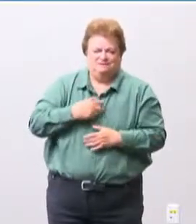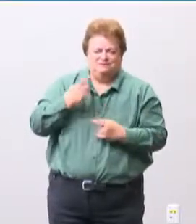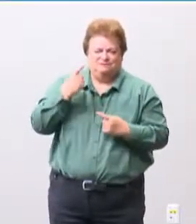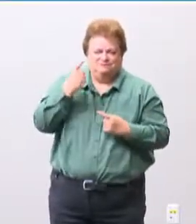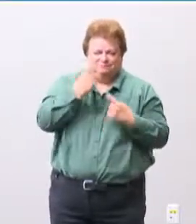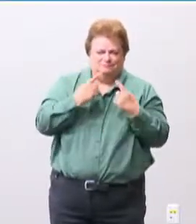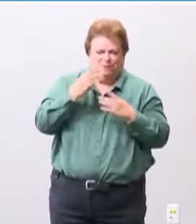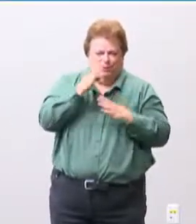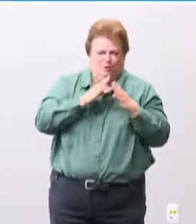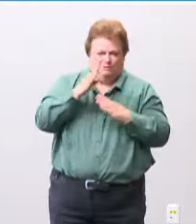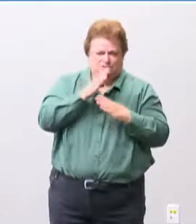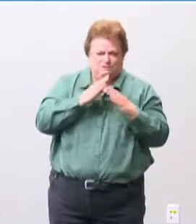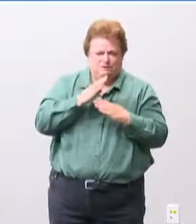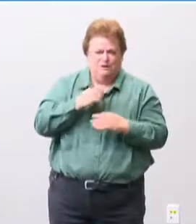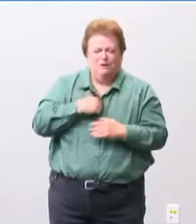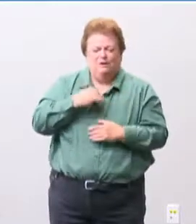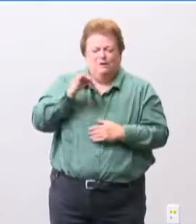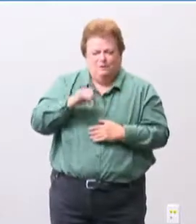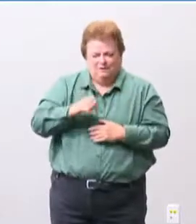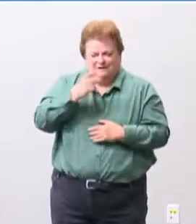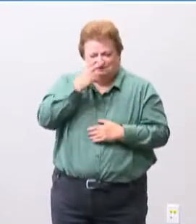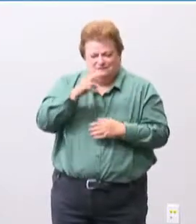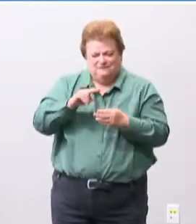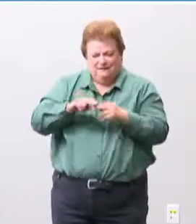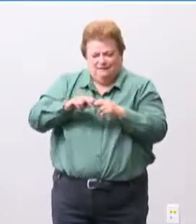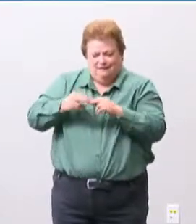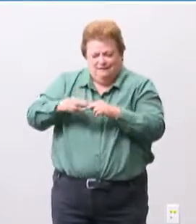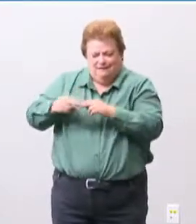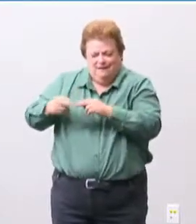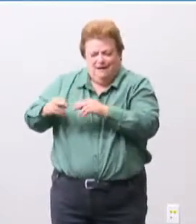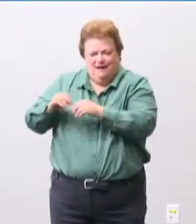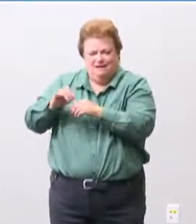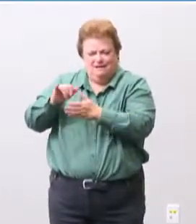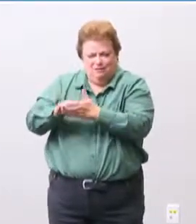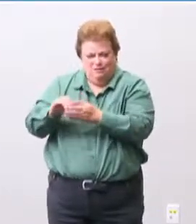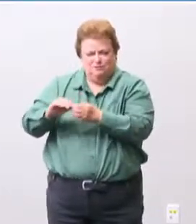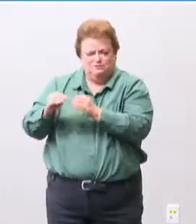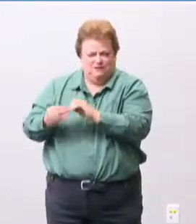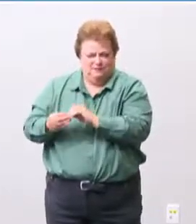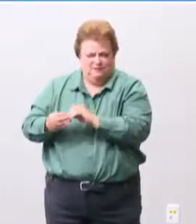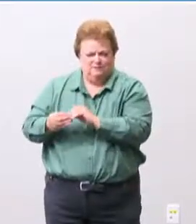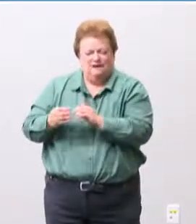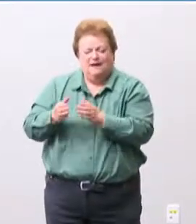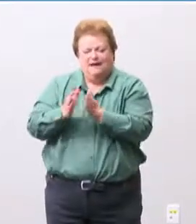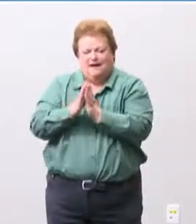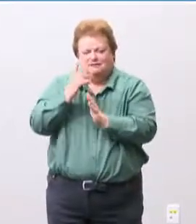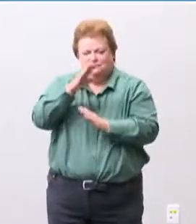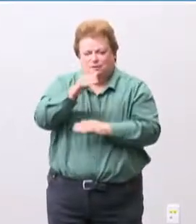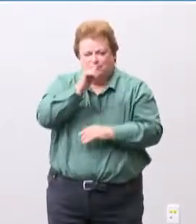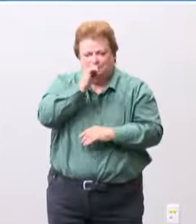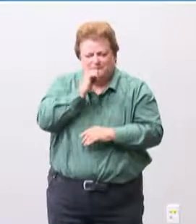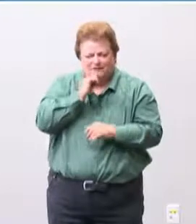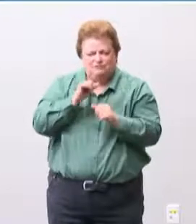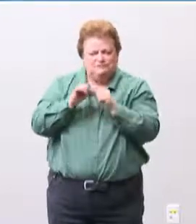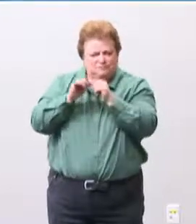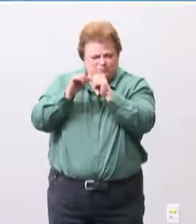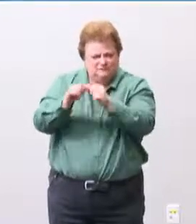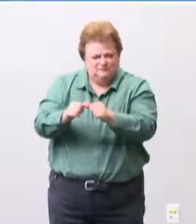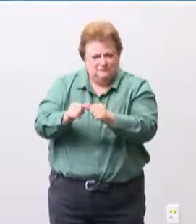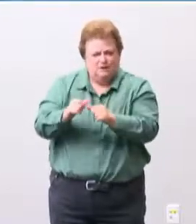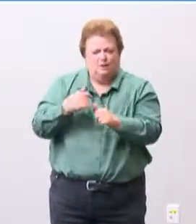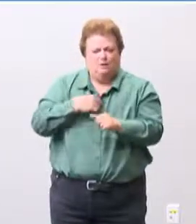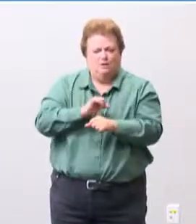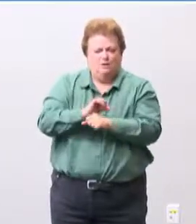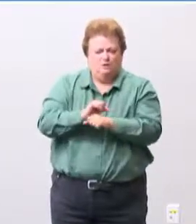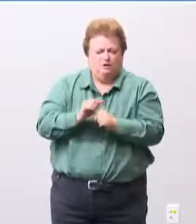see sustained declines in certain indicators and ask for your patience and perseverance as we work together